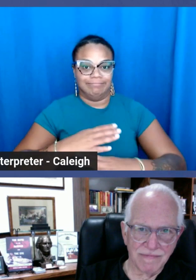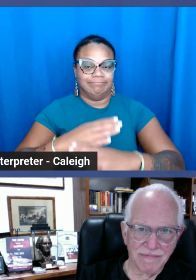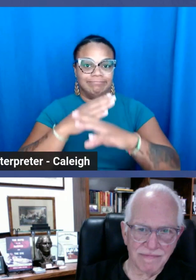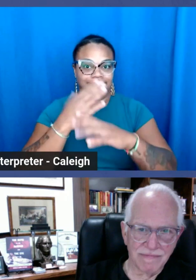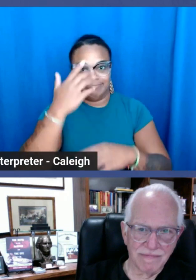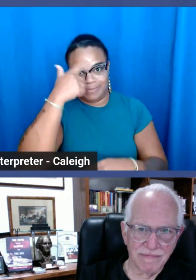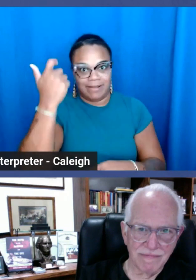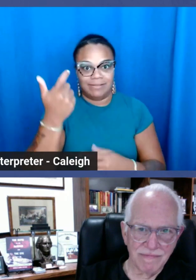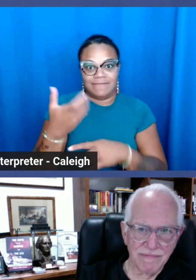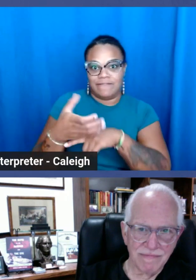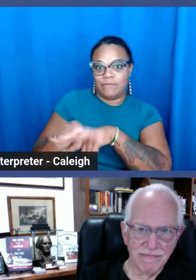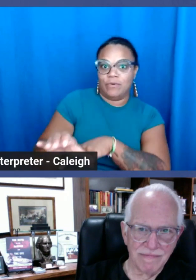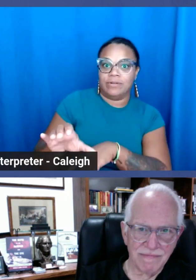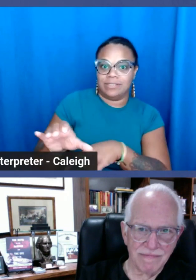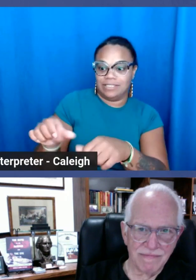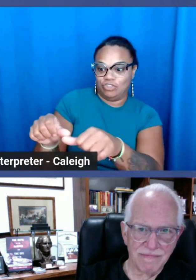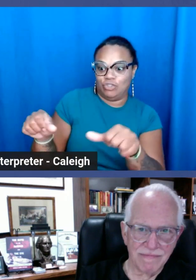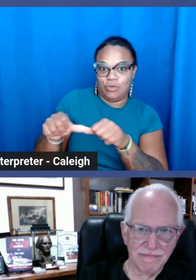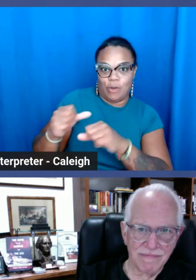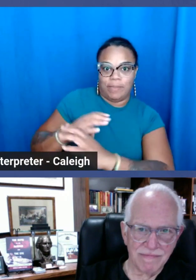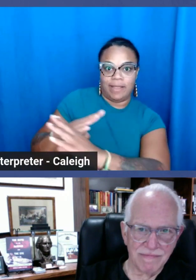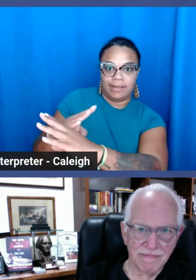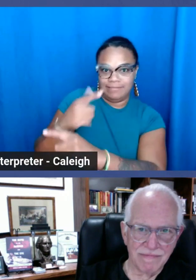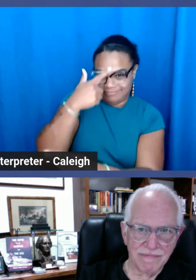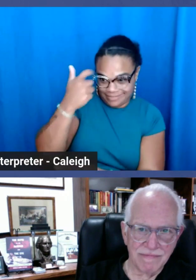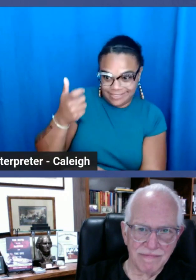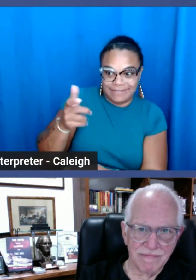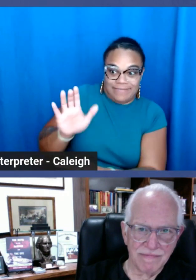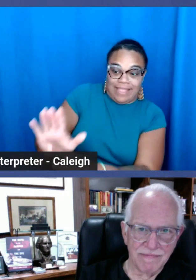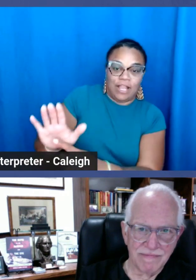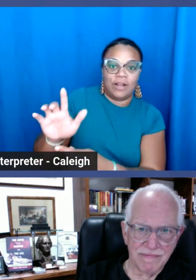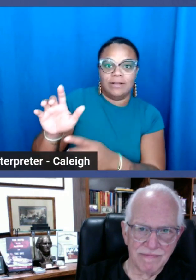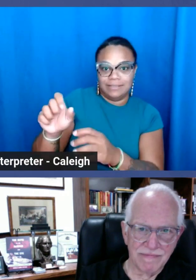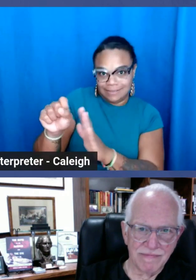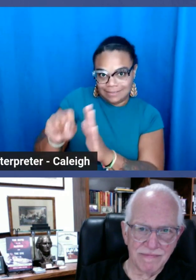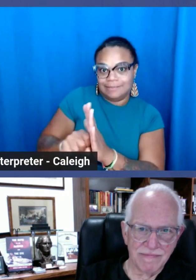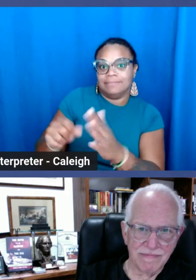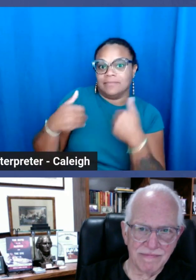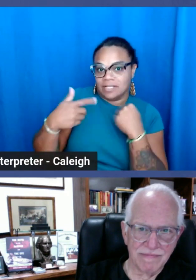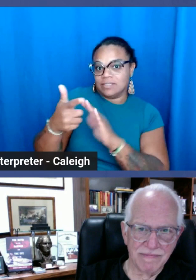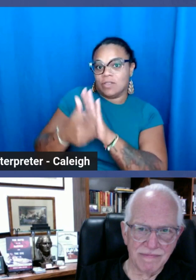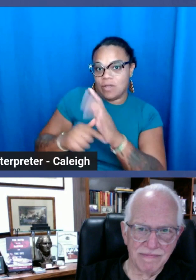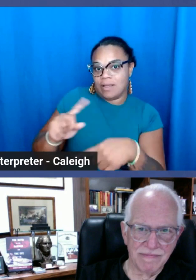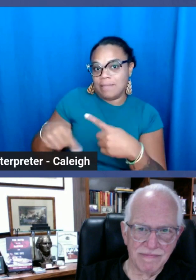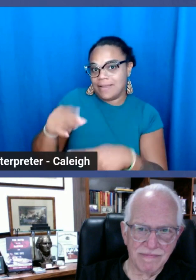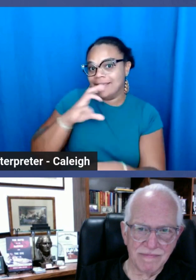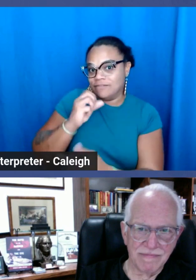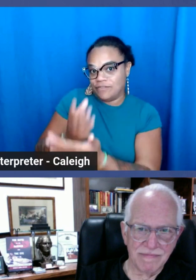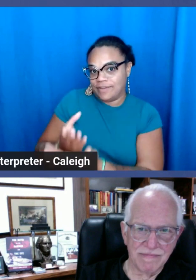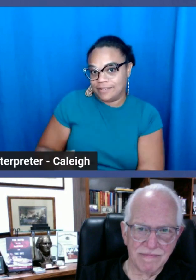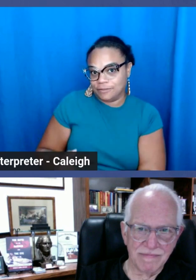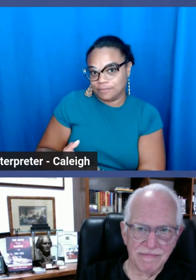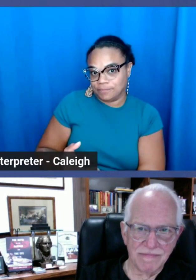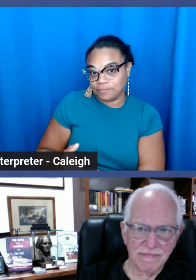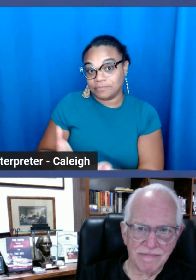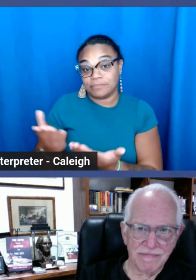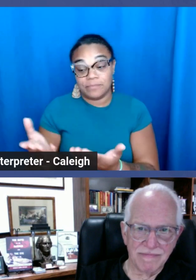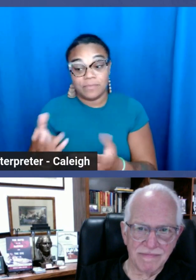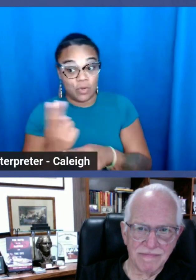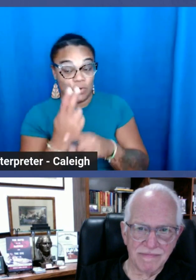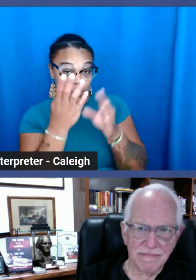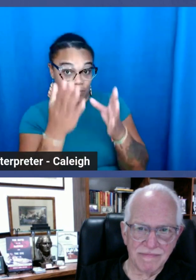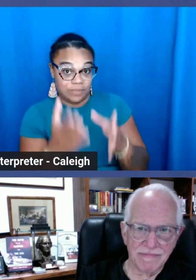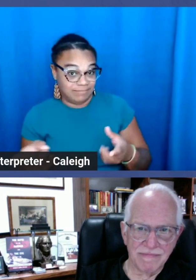geo-blocking as a result of the age verification laws. Secondarily, the users who don't want to provide IDs that